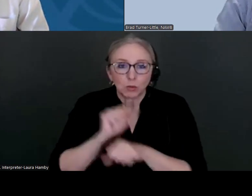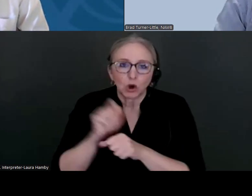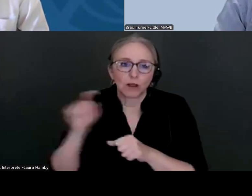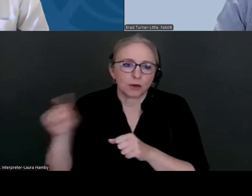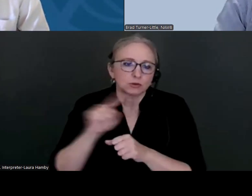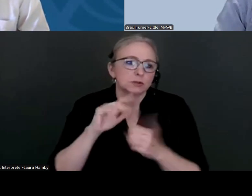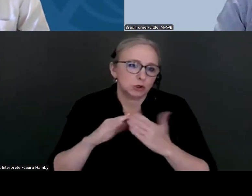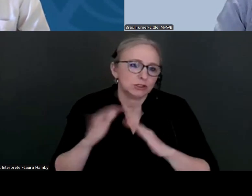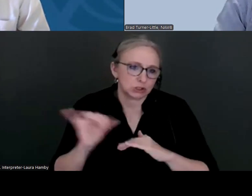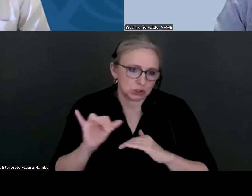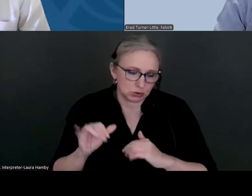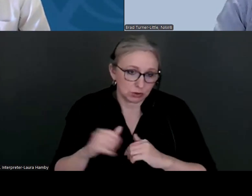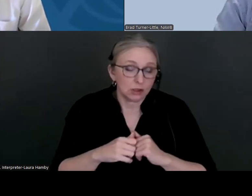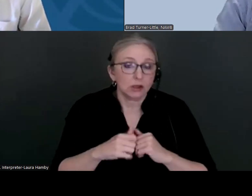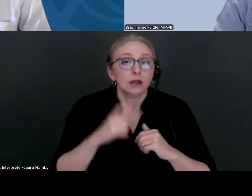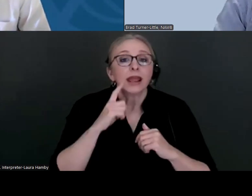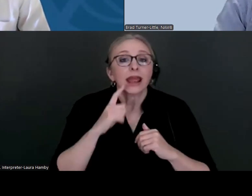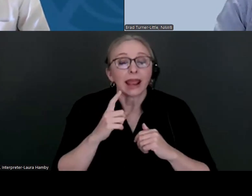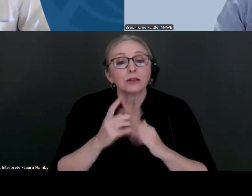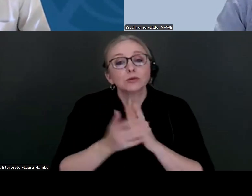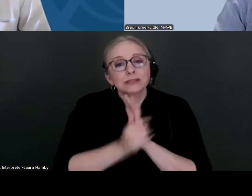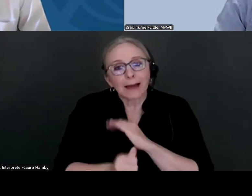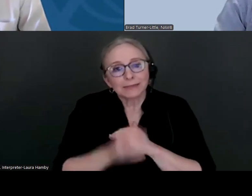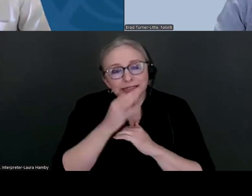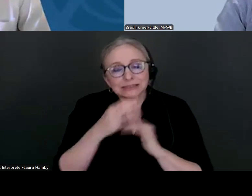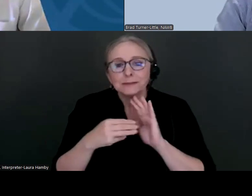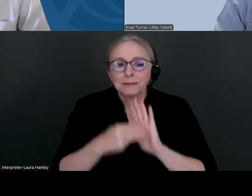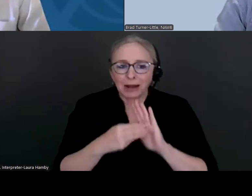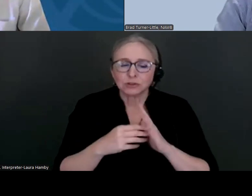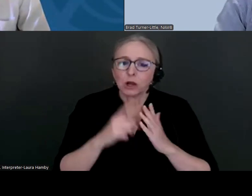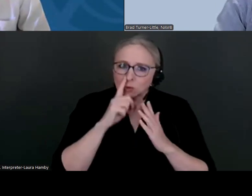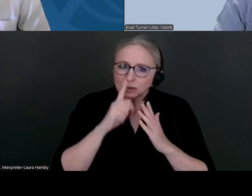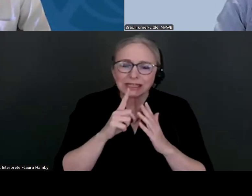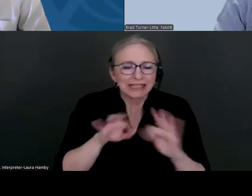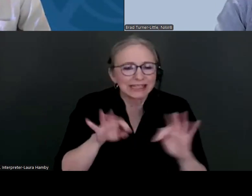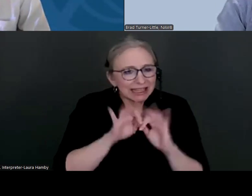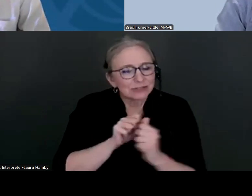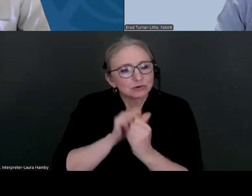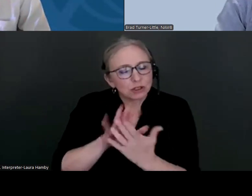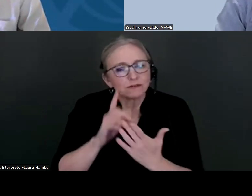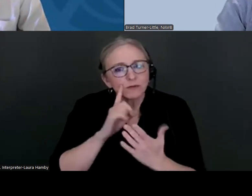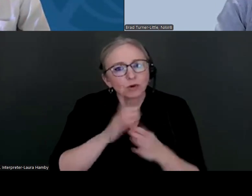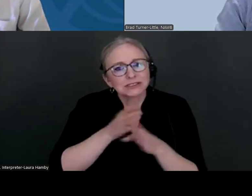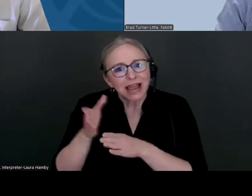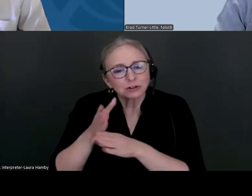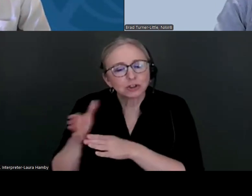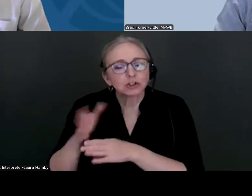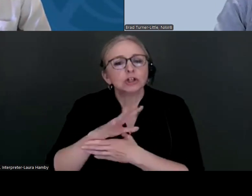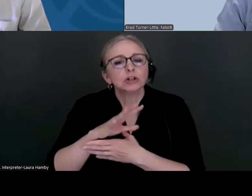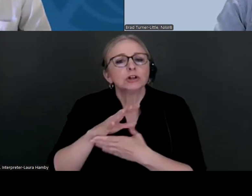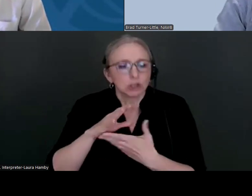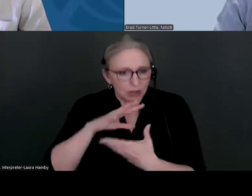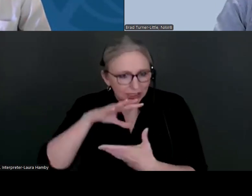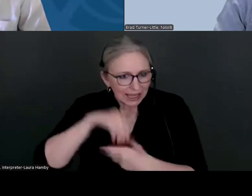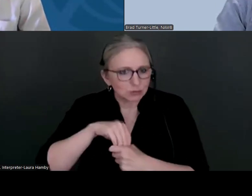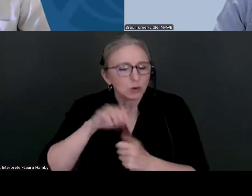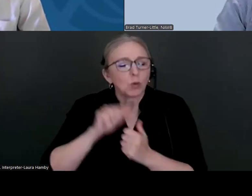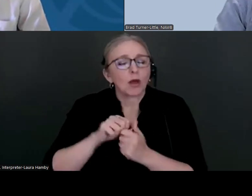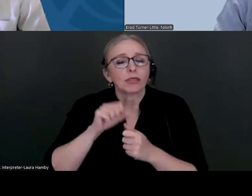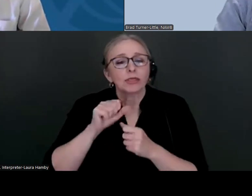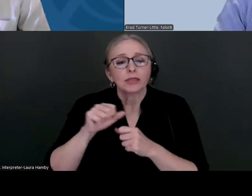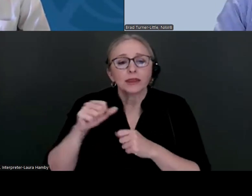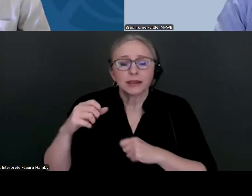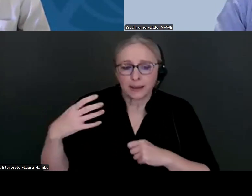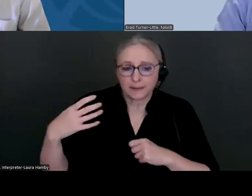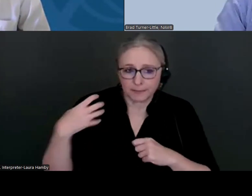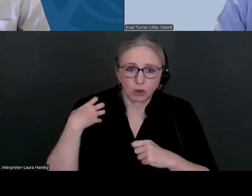communities. And we really think competency models are a key strategic tool for sector strategy and engagement with employers. It can help to just